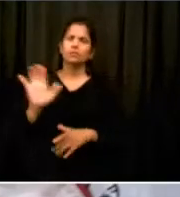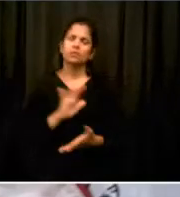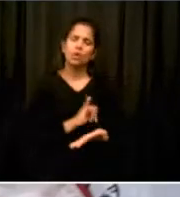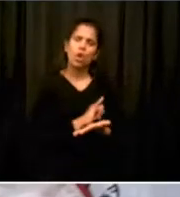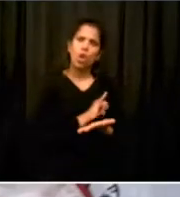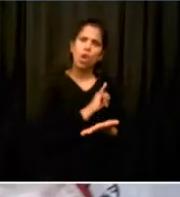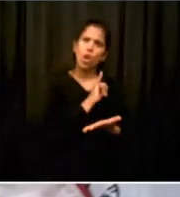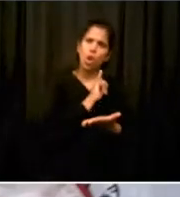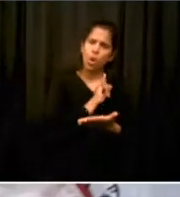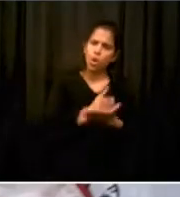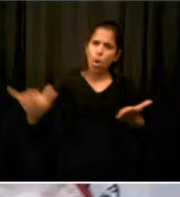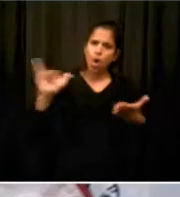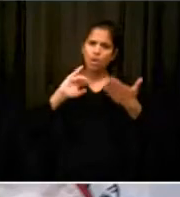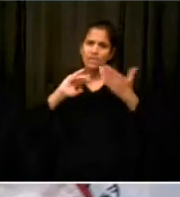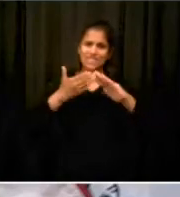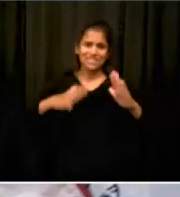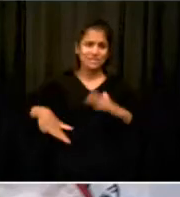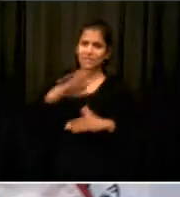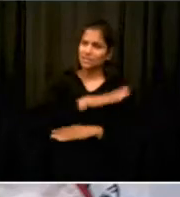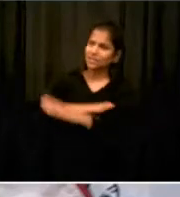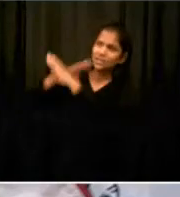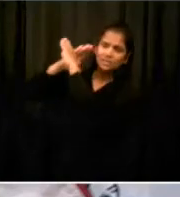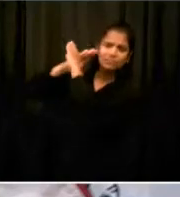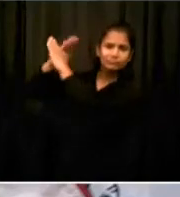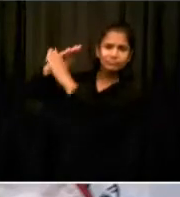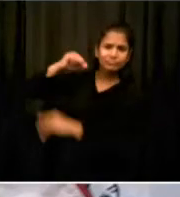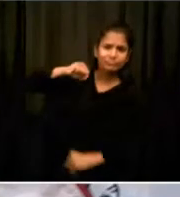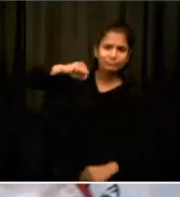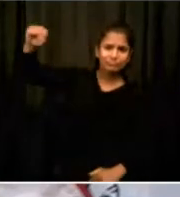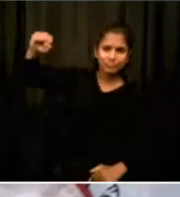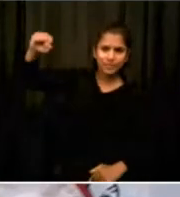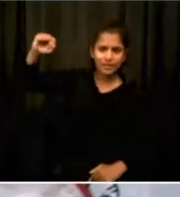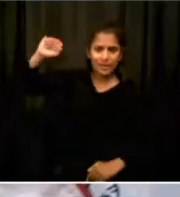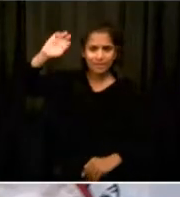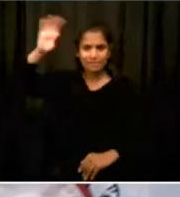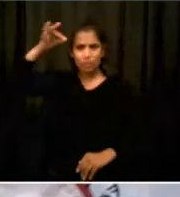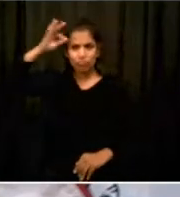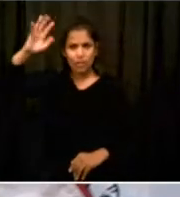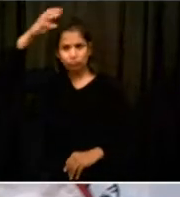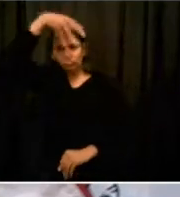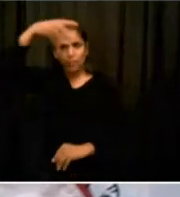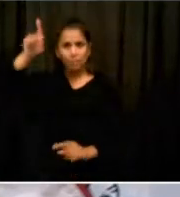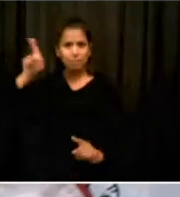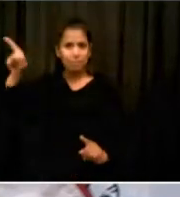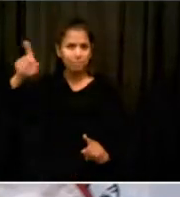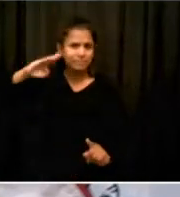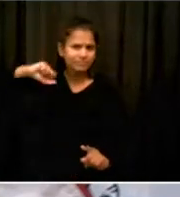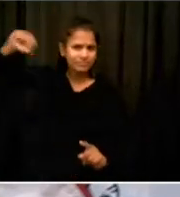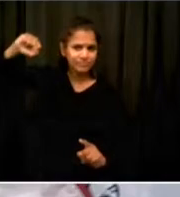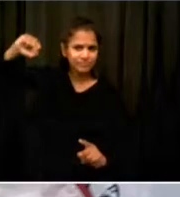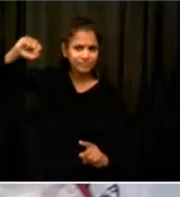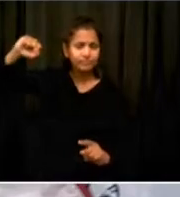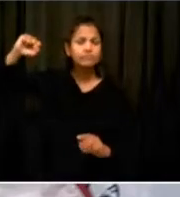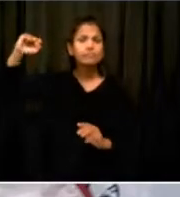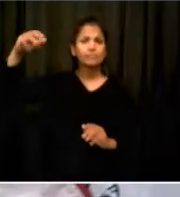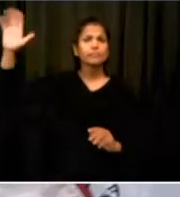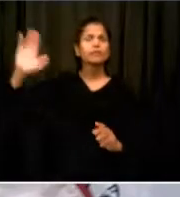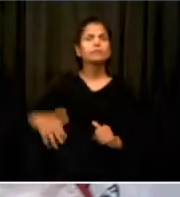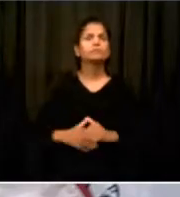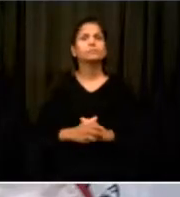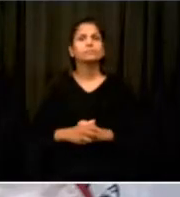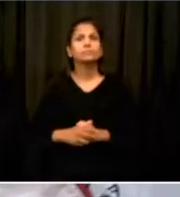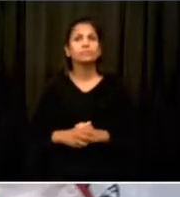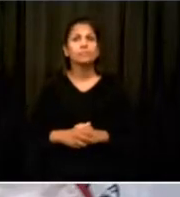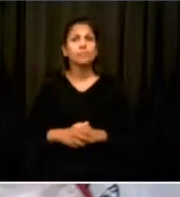shock to all of you. It's a shock to me, just the calendar, the reality as we're about to enter August. There are two very important